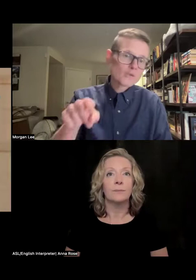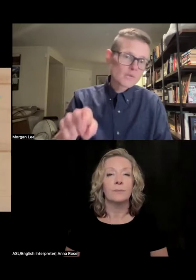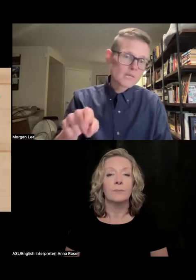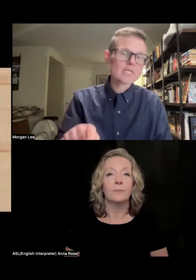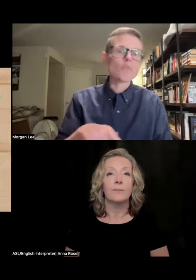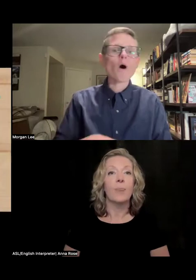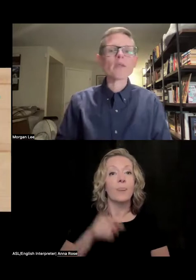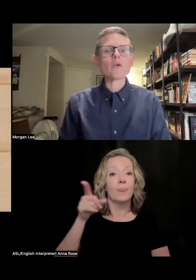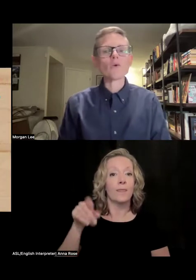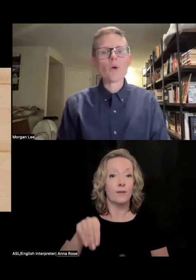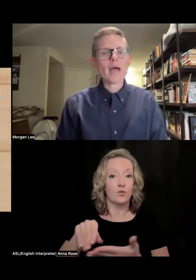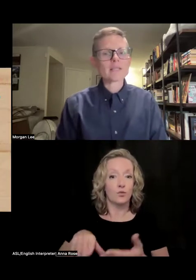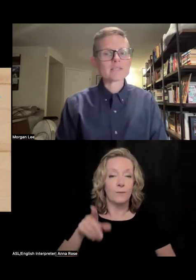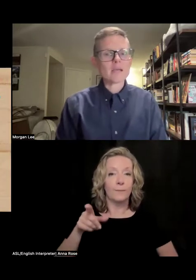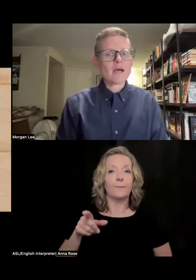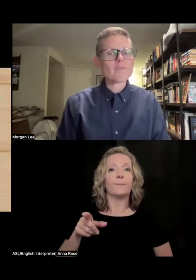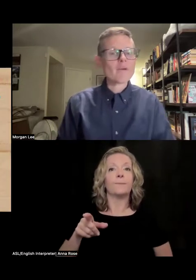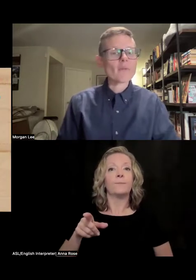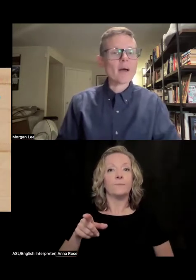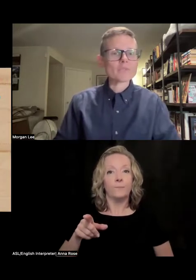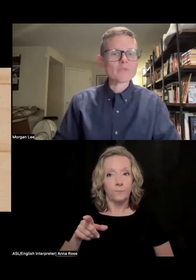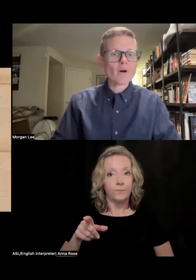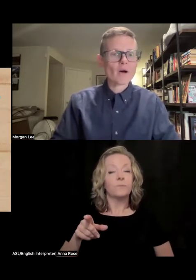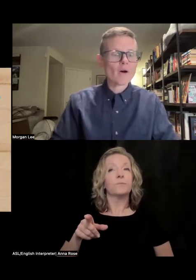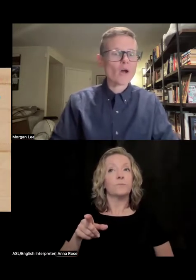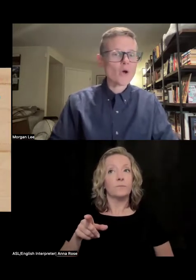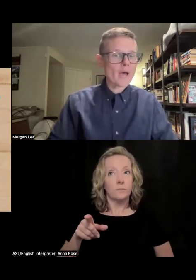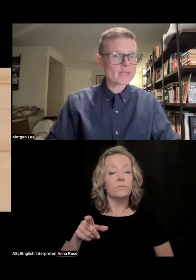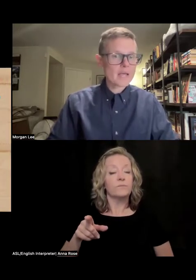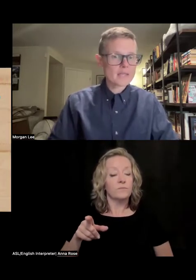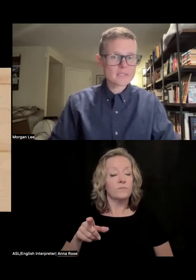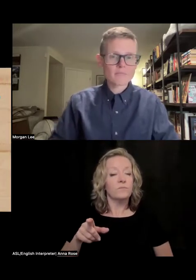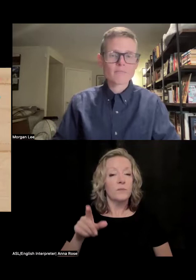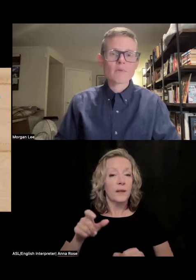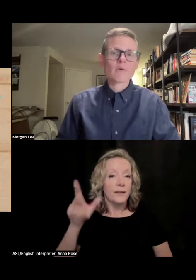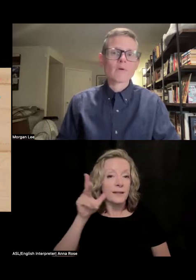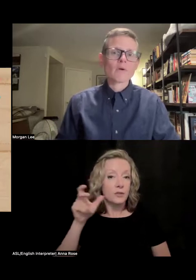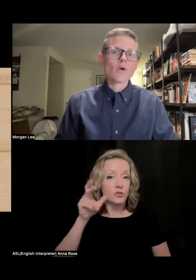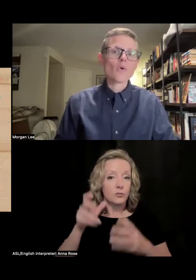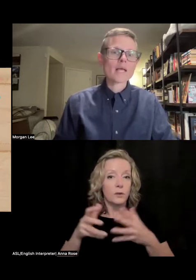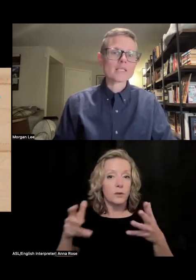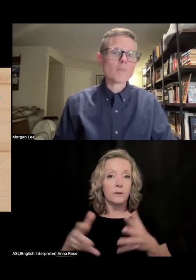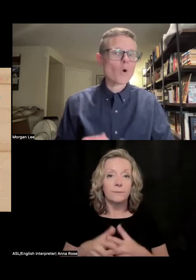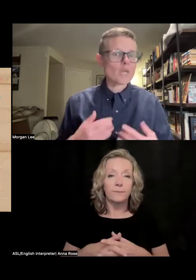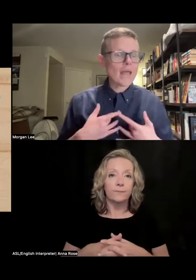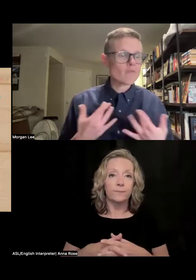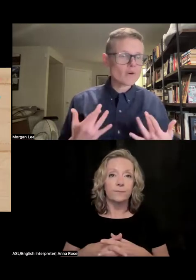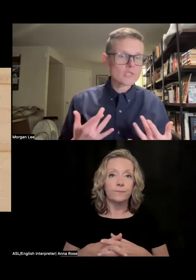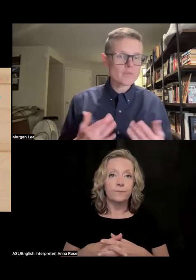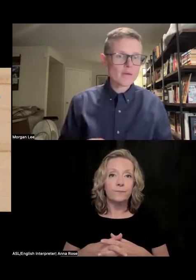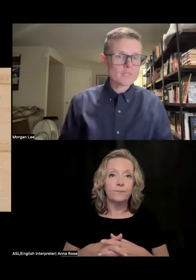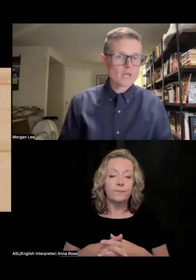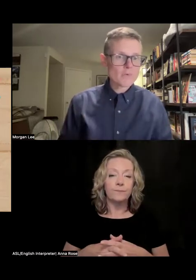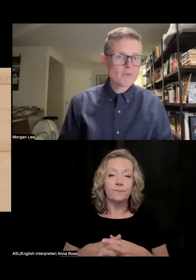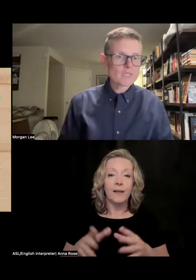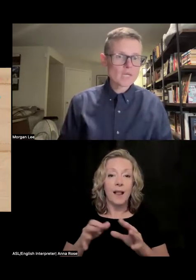This student is one who has a fair amount of audio access, who has a more light version